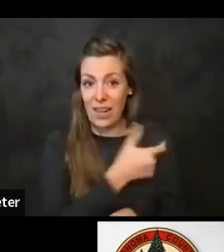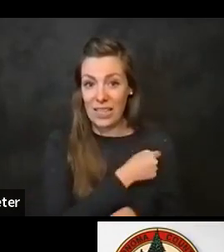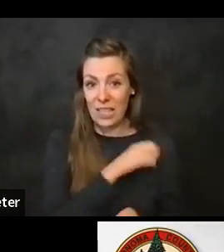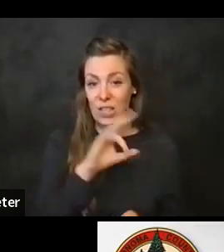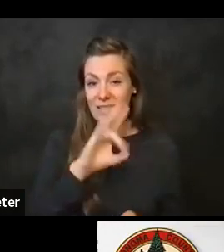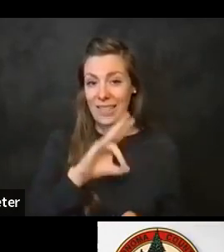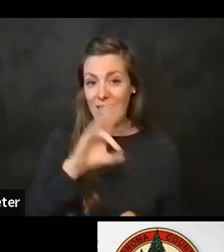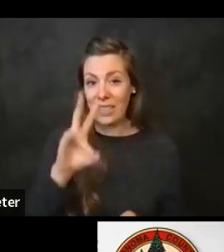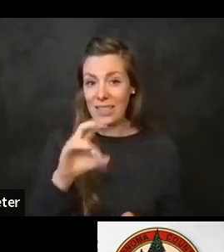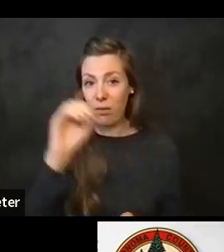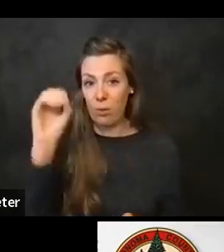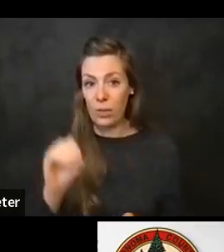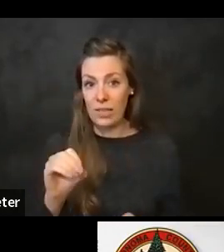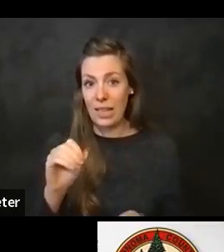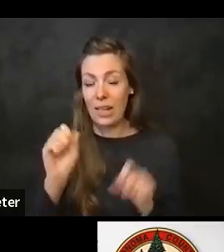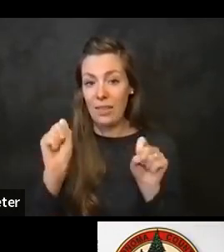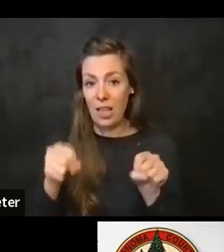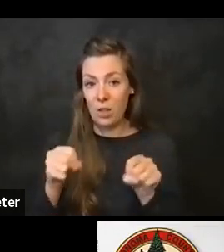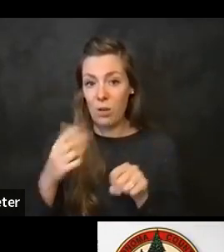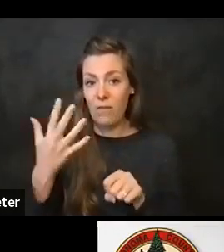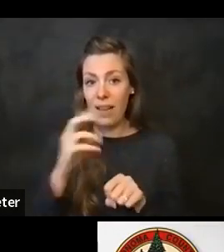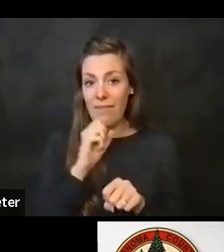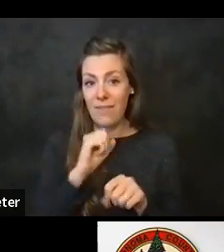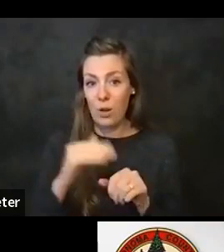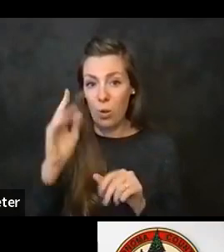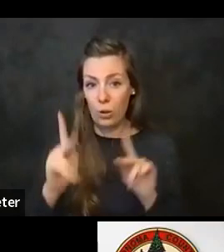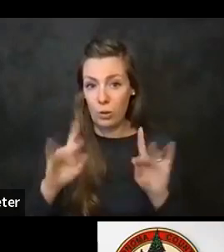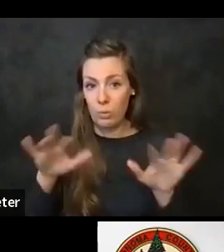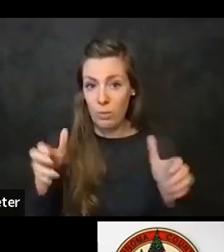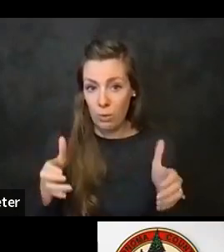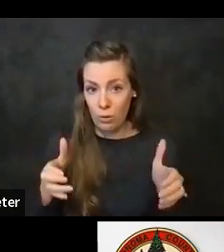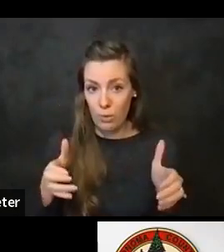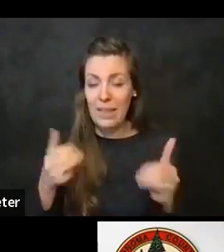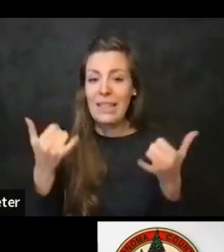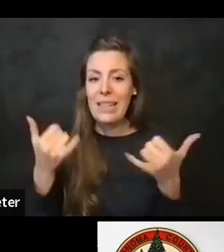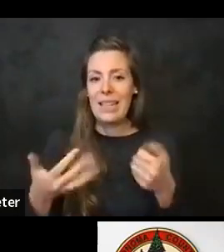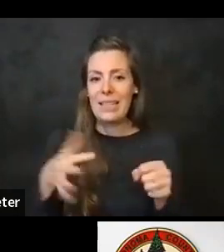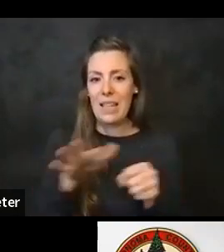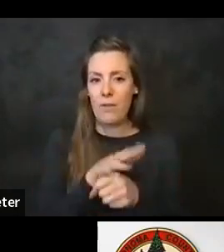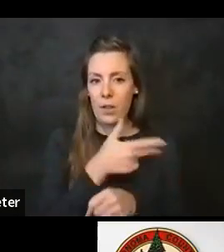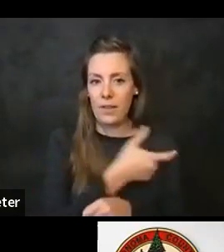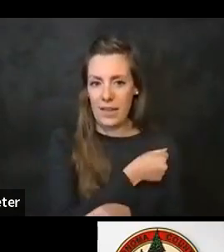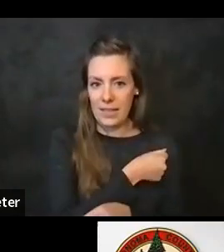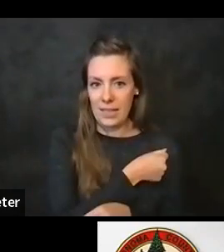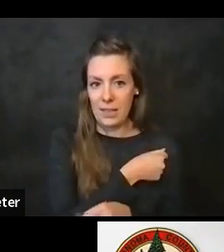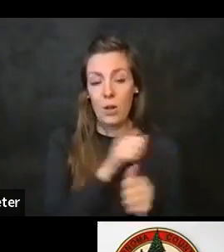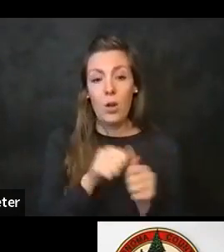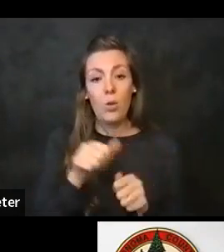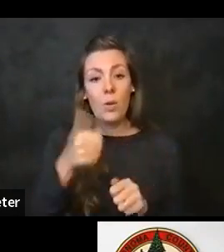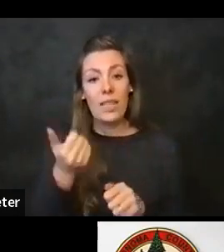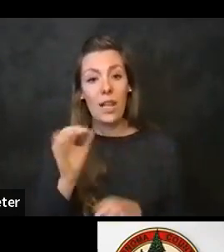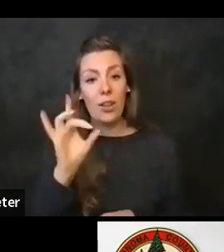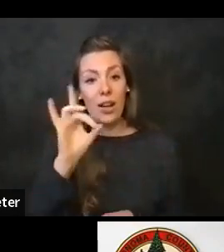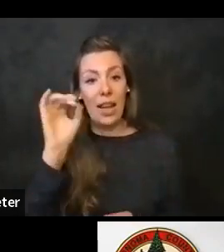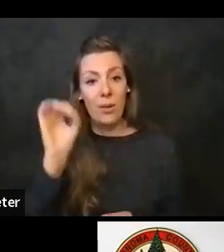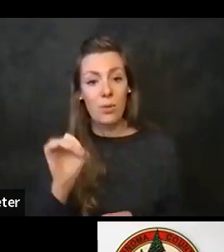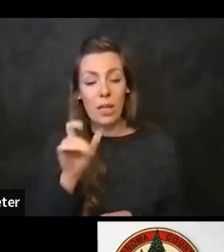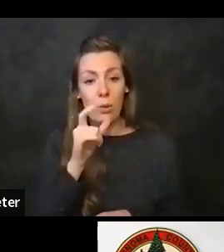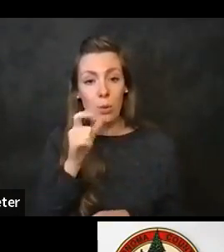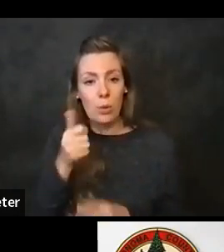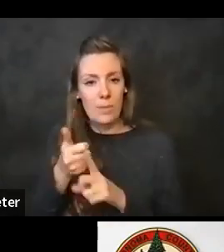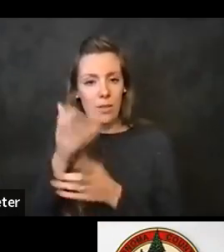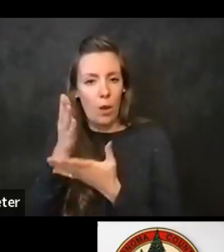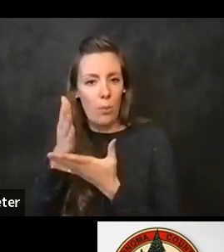77% of the eligible 5 and older population is now fully vaccinated. with another 8% who are partially